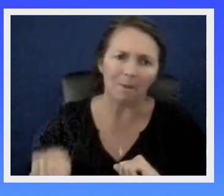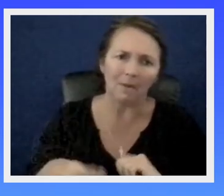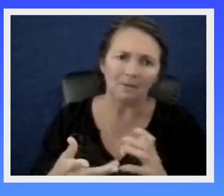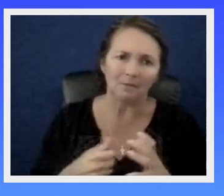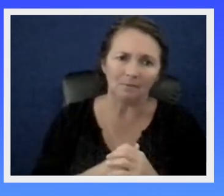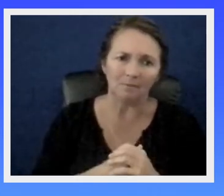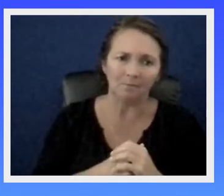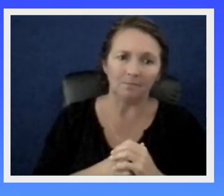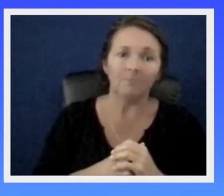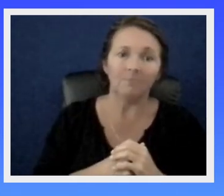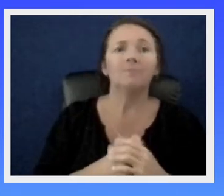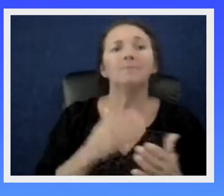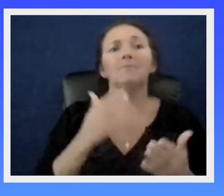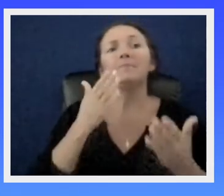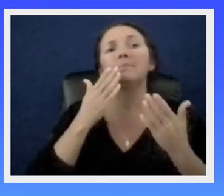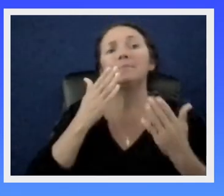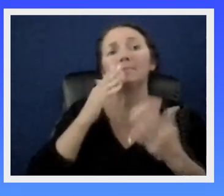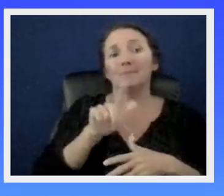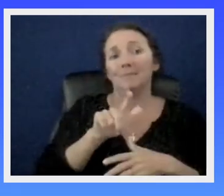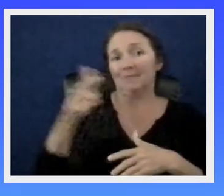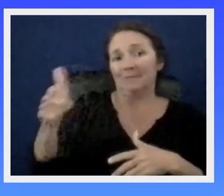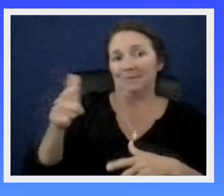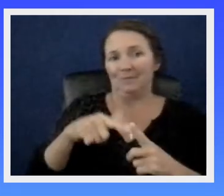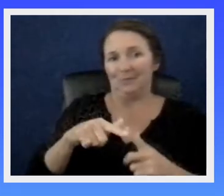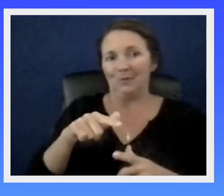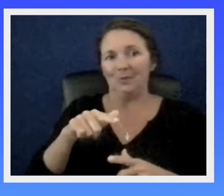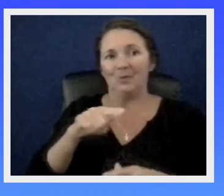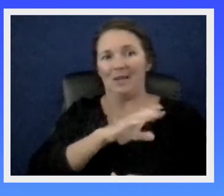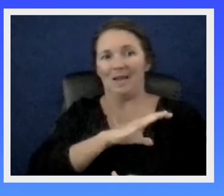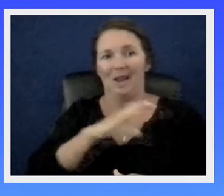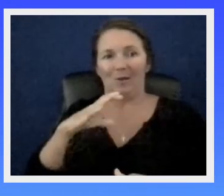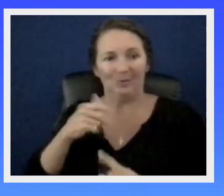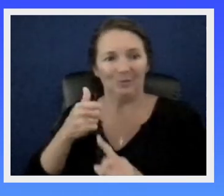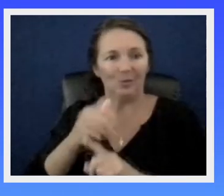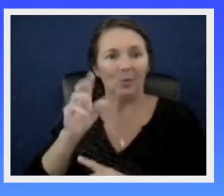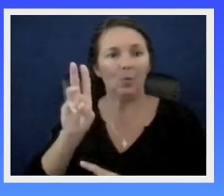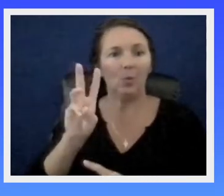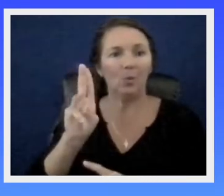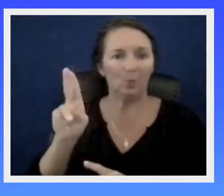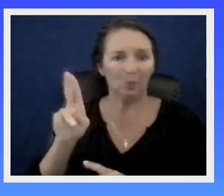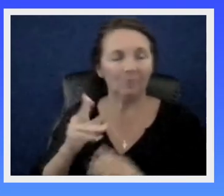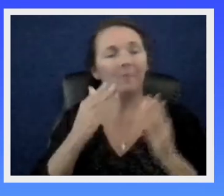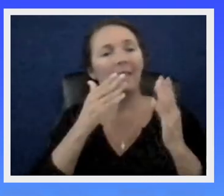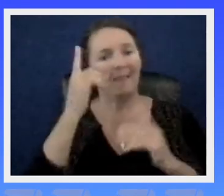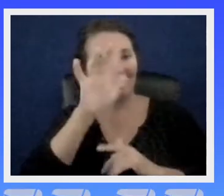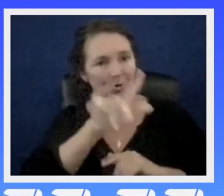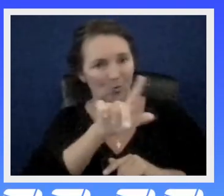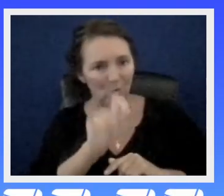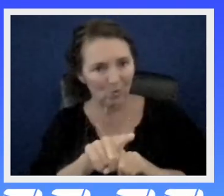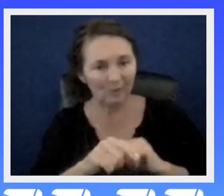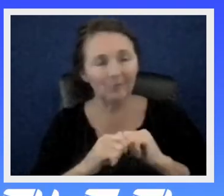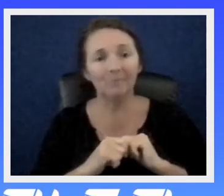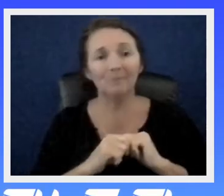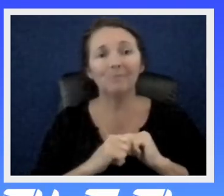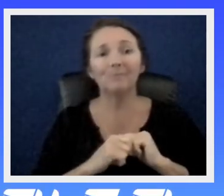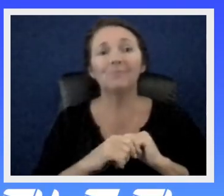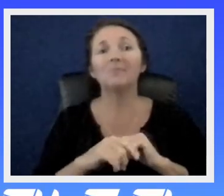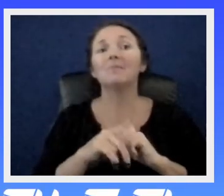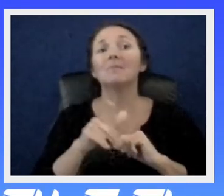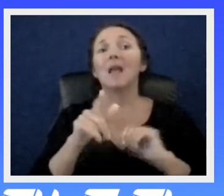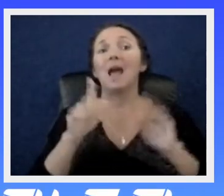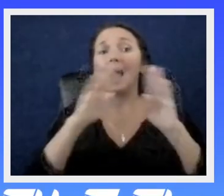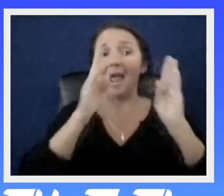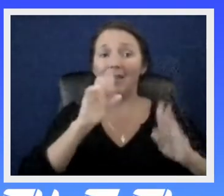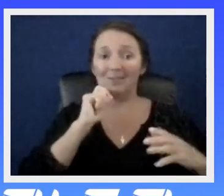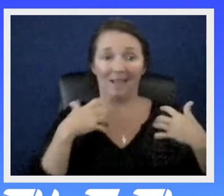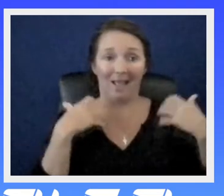Thank you. And Councillor Wu. Thank you, Cristela, for the question. Housing is health. Housing